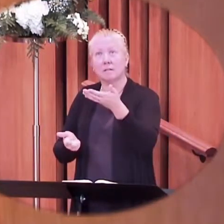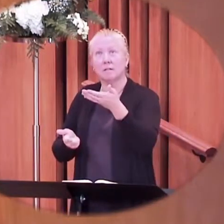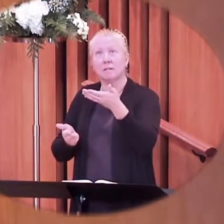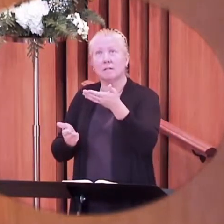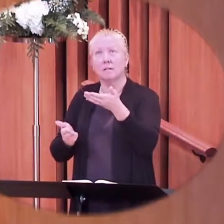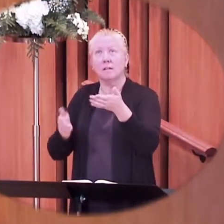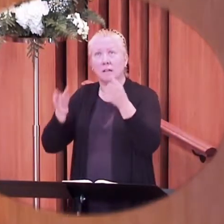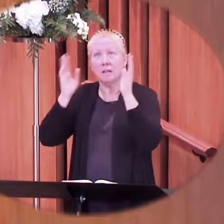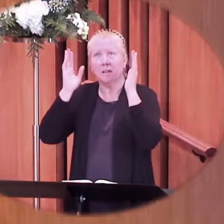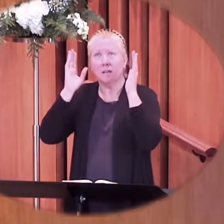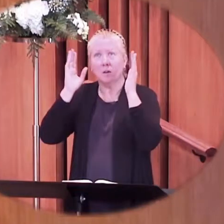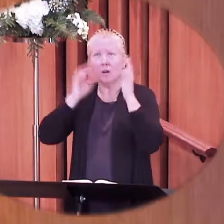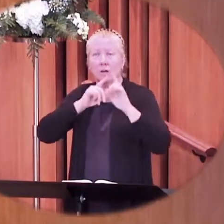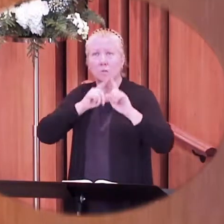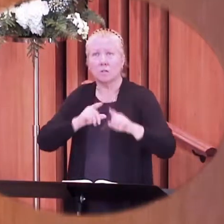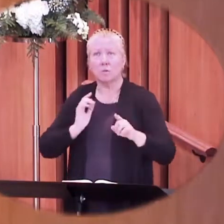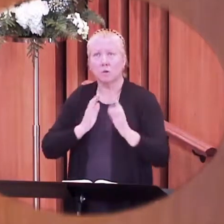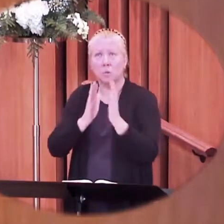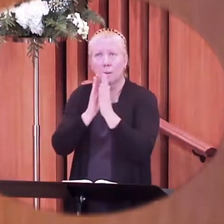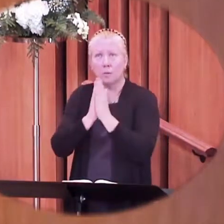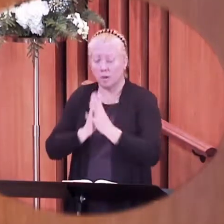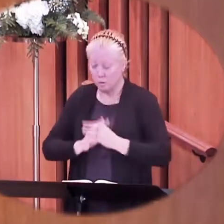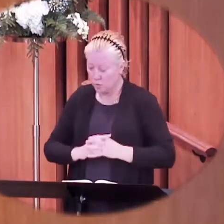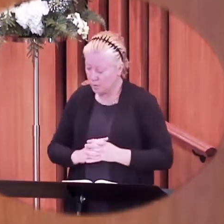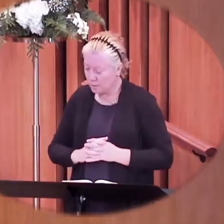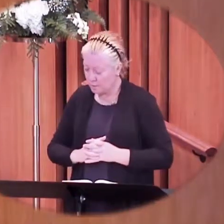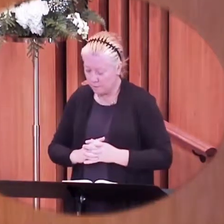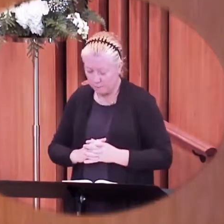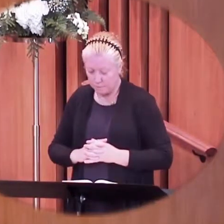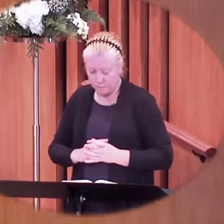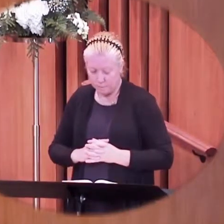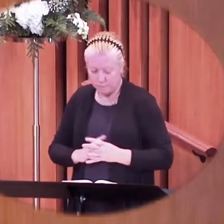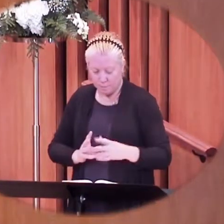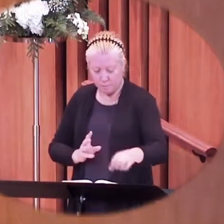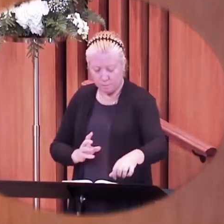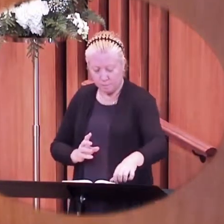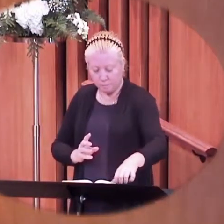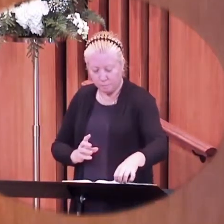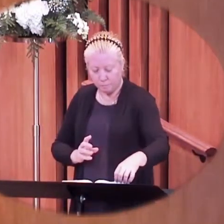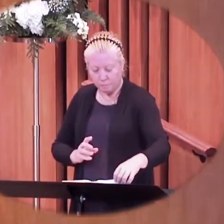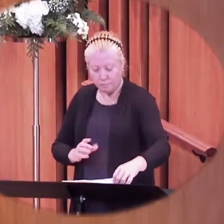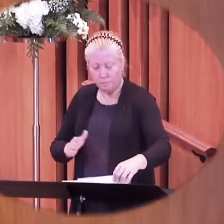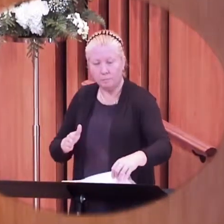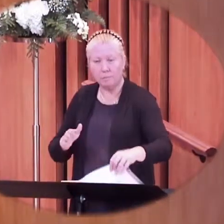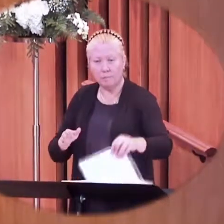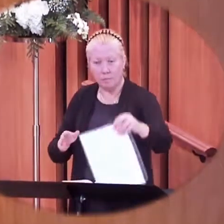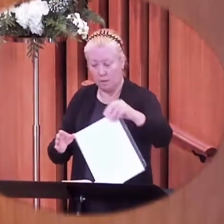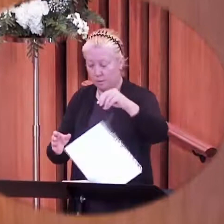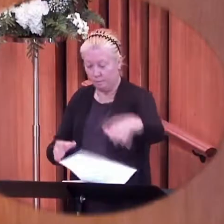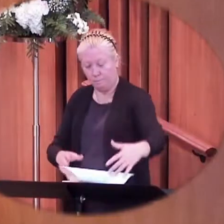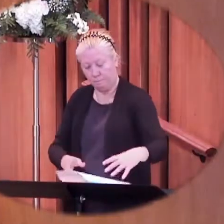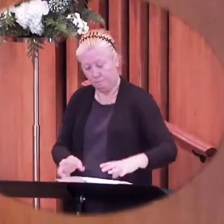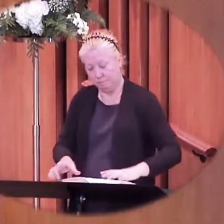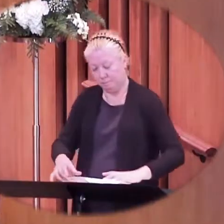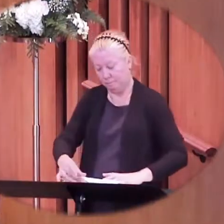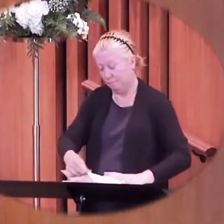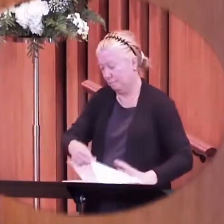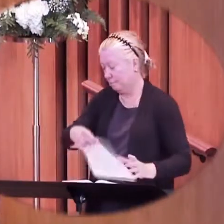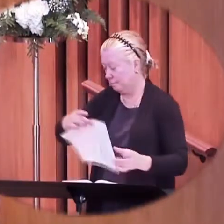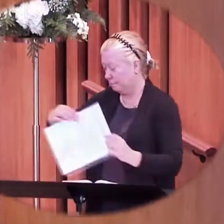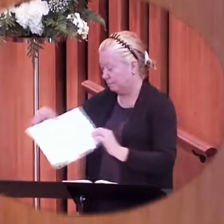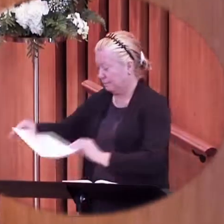graciously hear these prayers. Our response will be, Lord, hear our